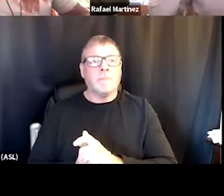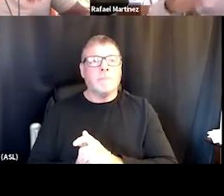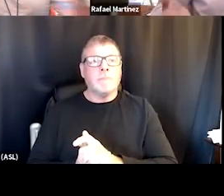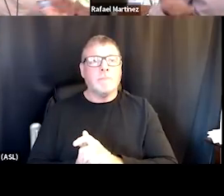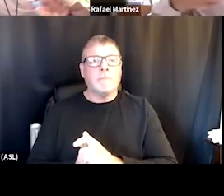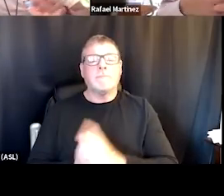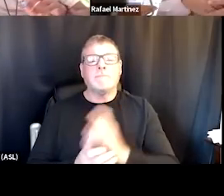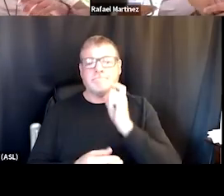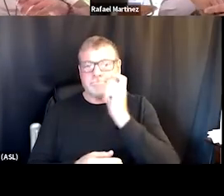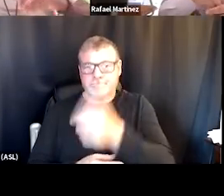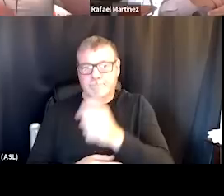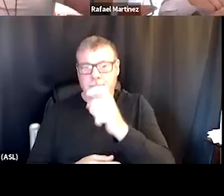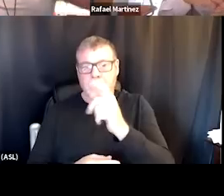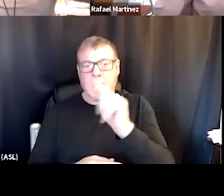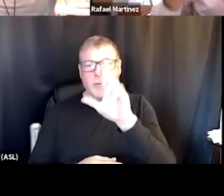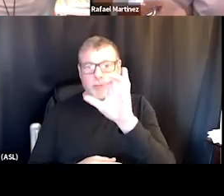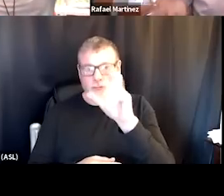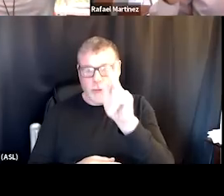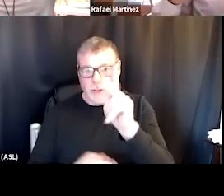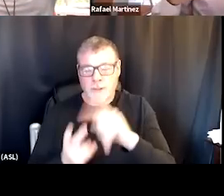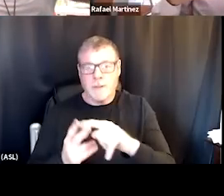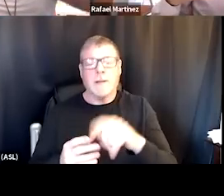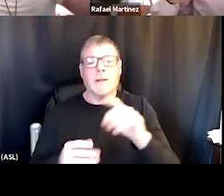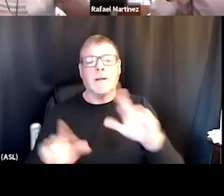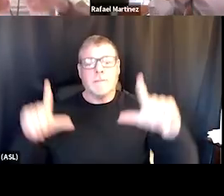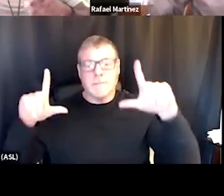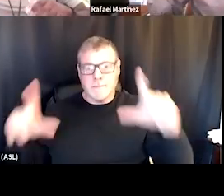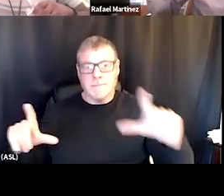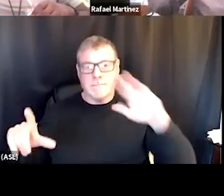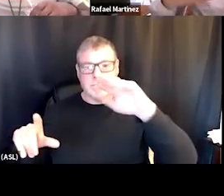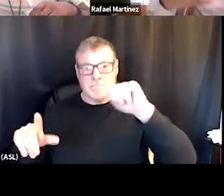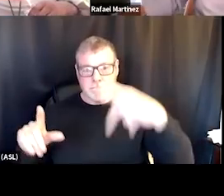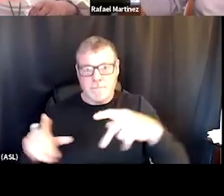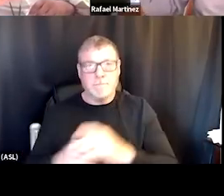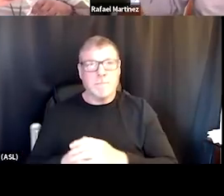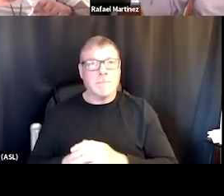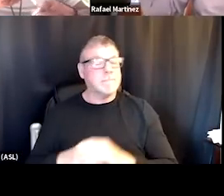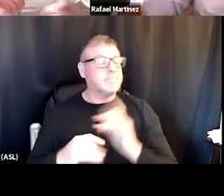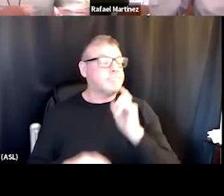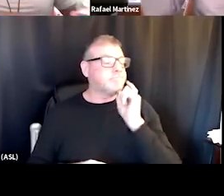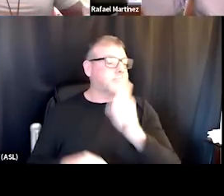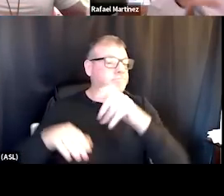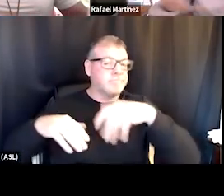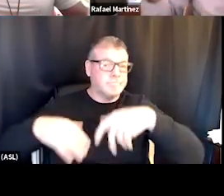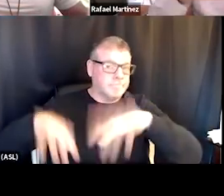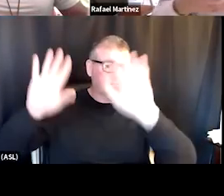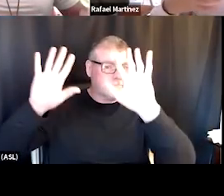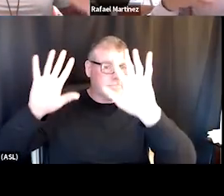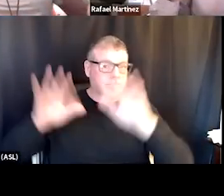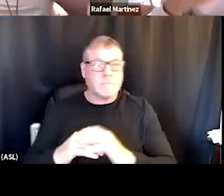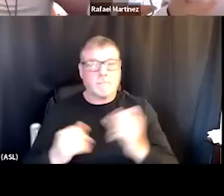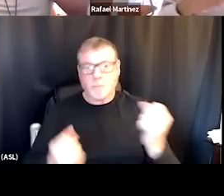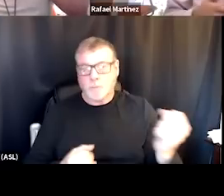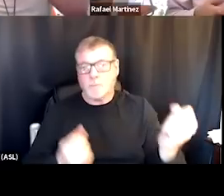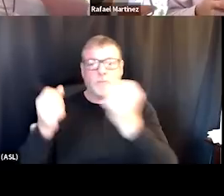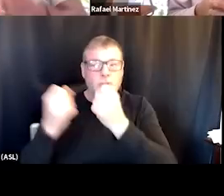got them a truck, we got them a map, and we put them out there and said, drive around